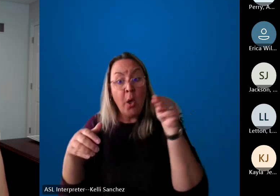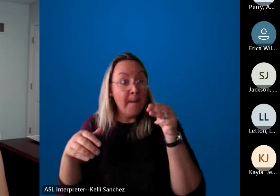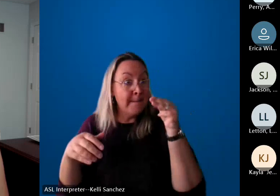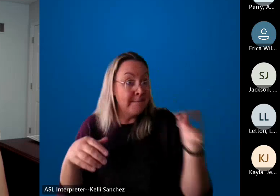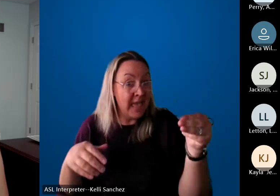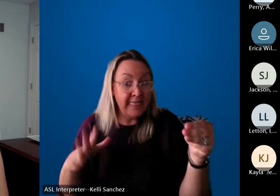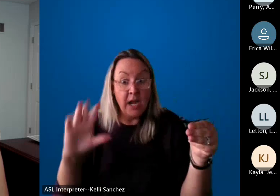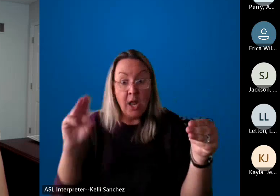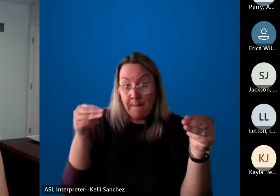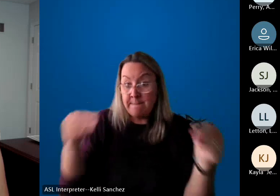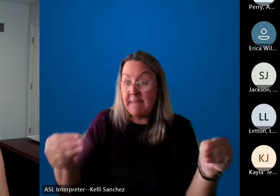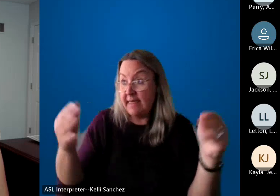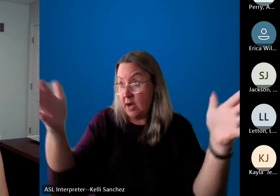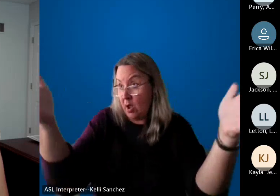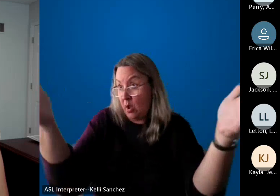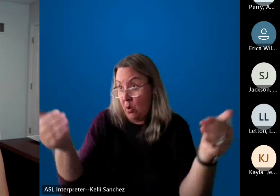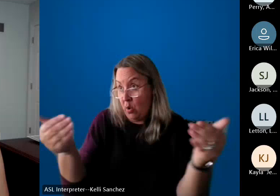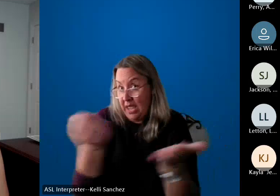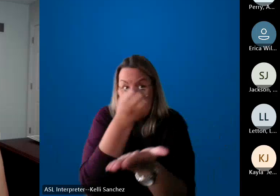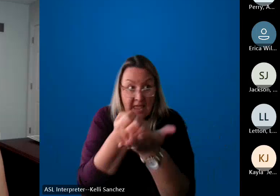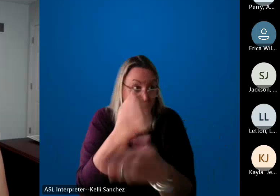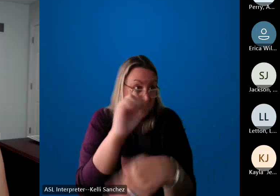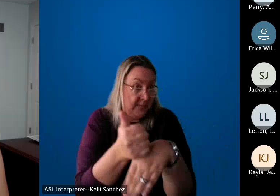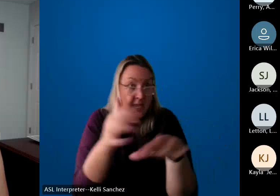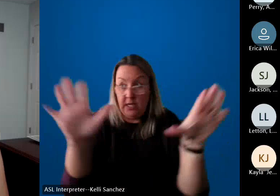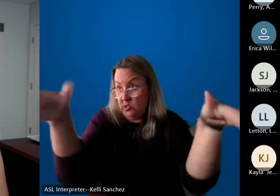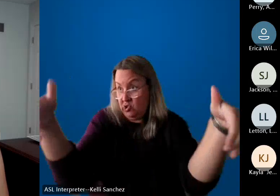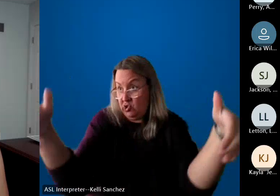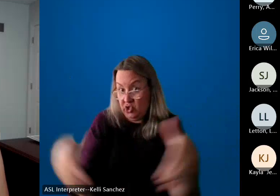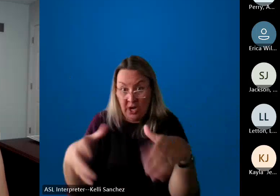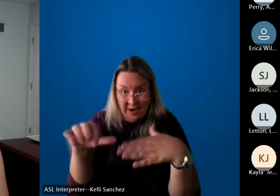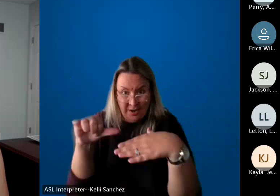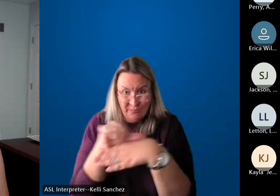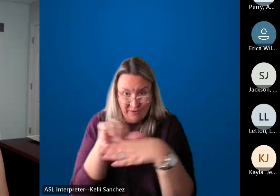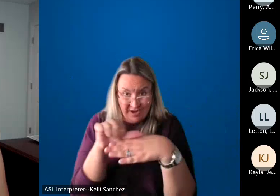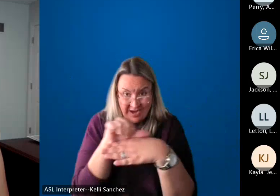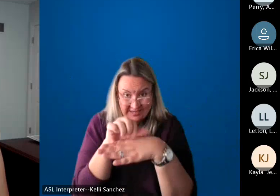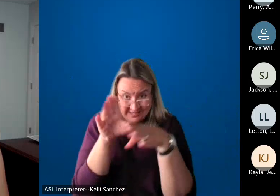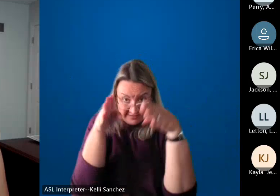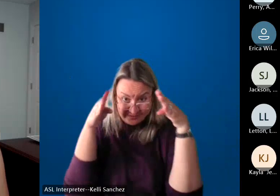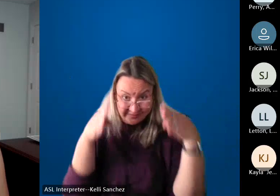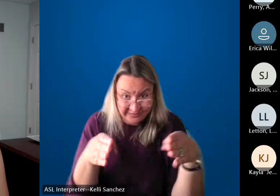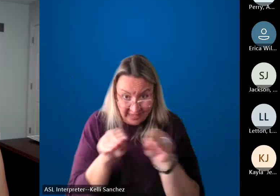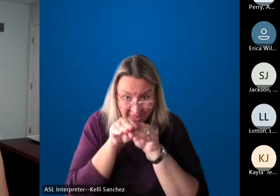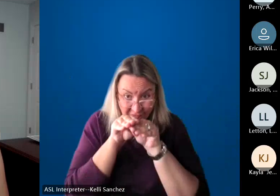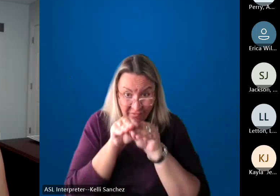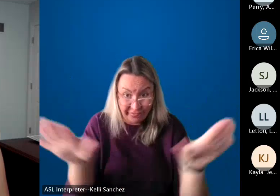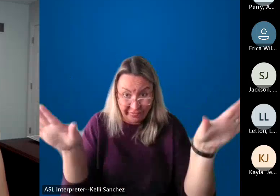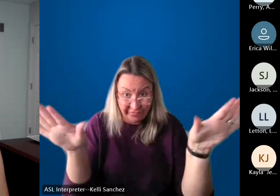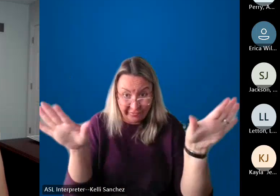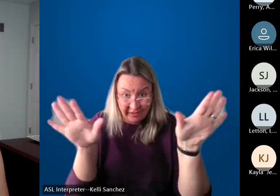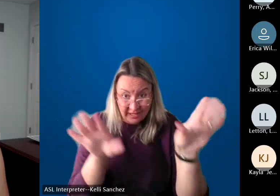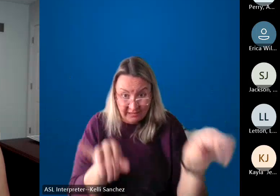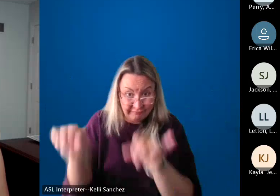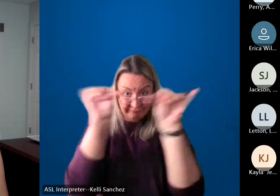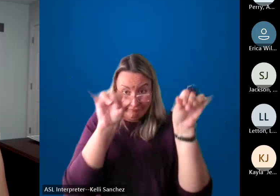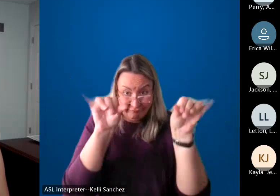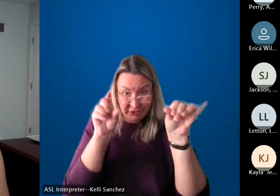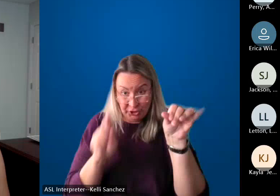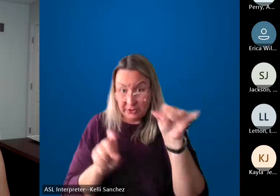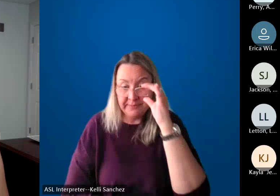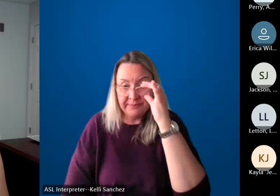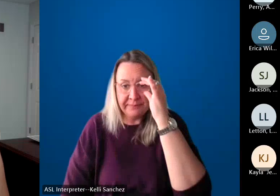and evidence based, apply them to practice, and then share them across the board.